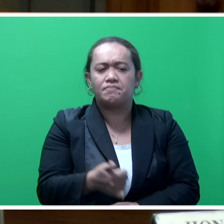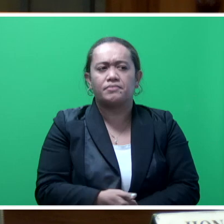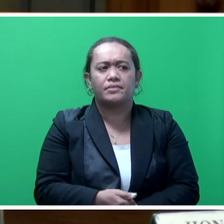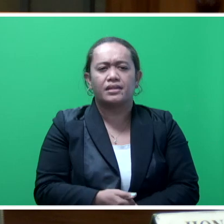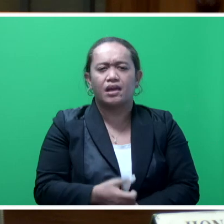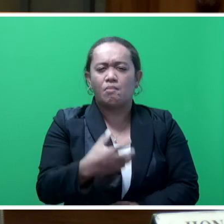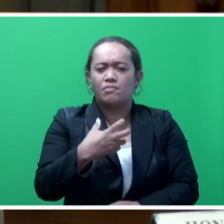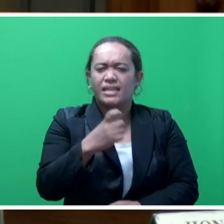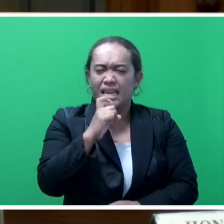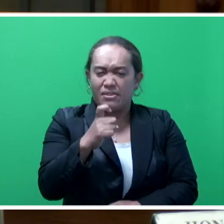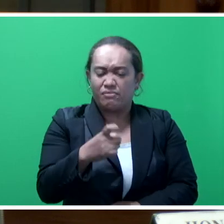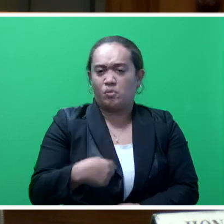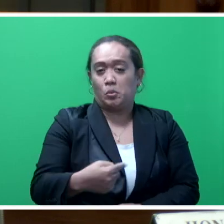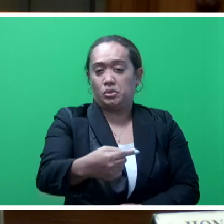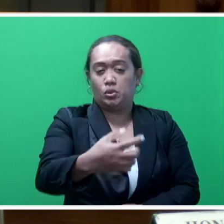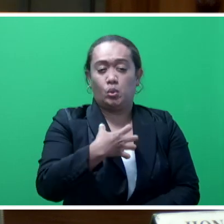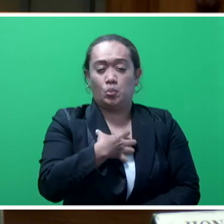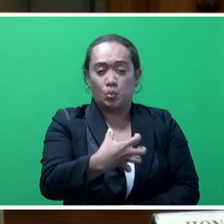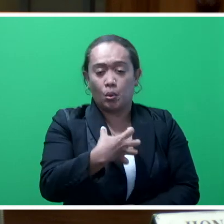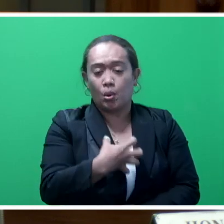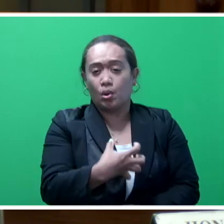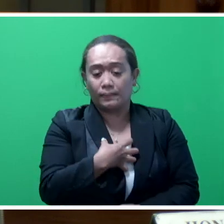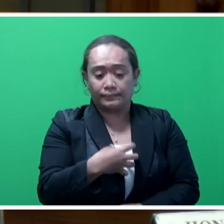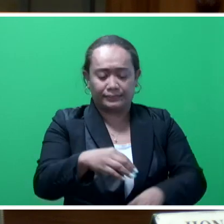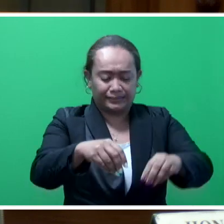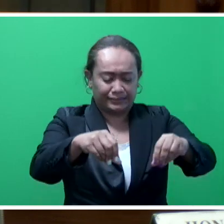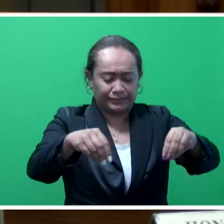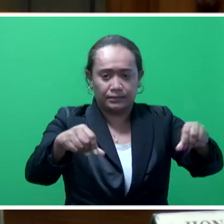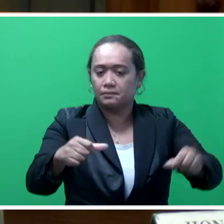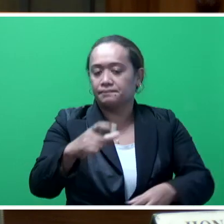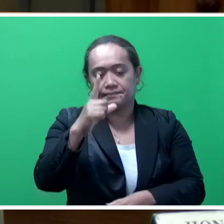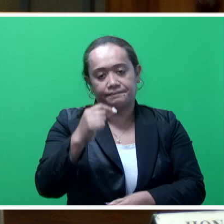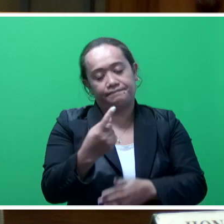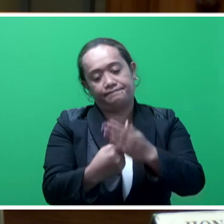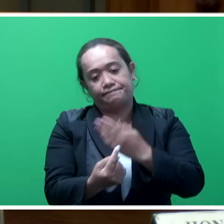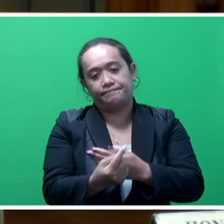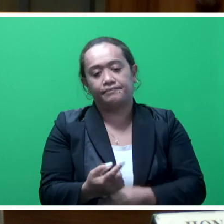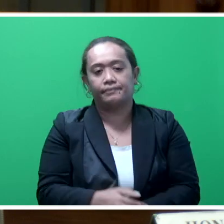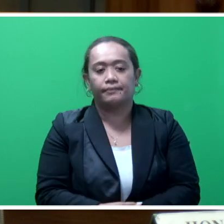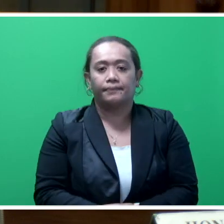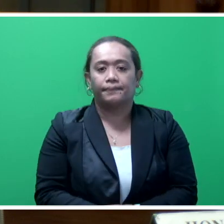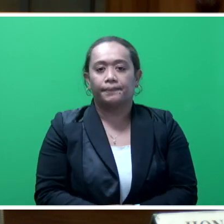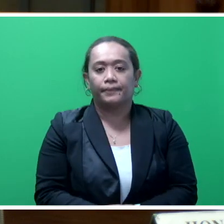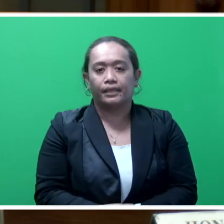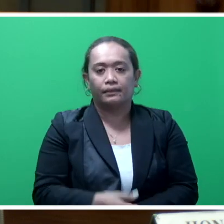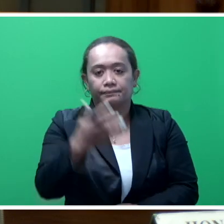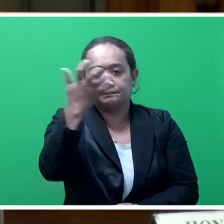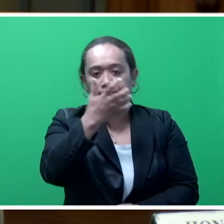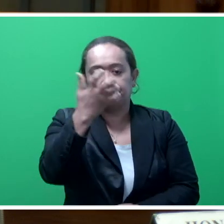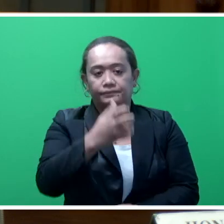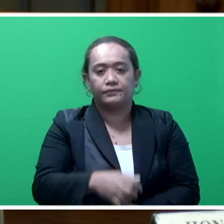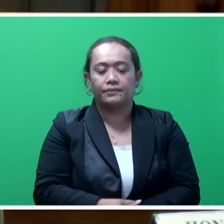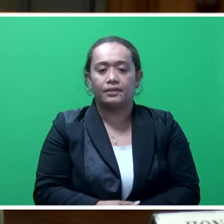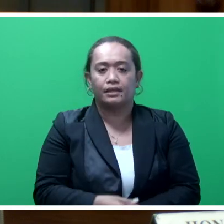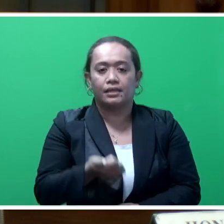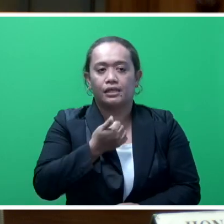these fertilizers goes down to the groundwater lens, which is then pulled up for utilization,